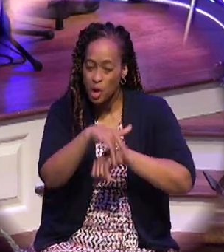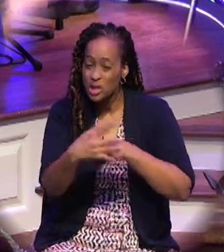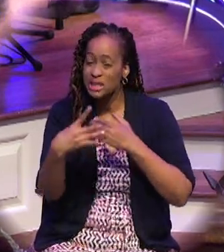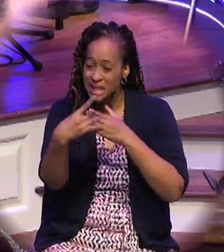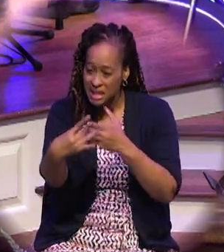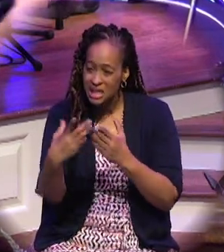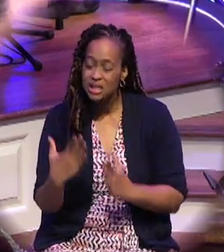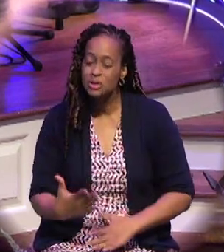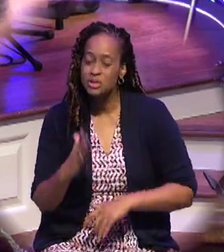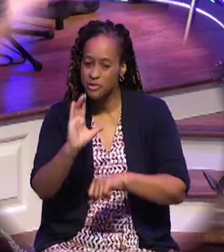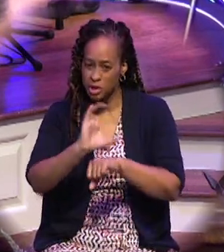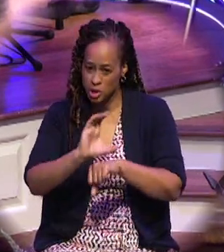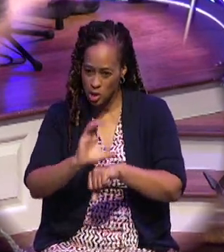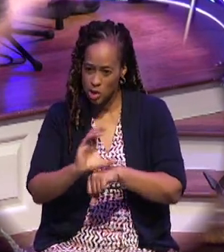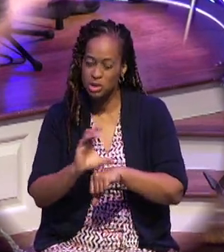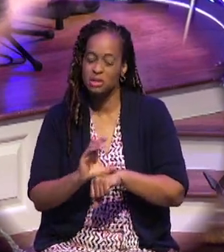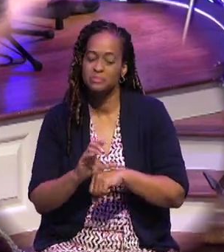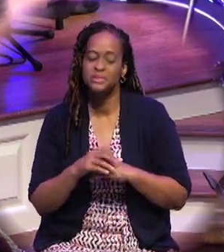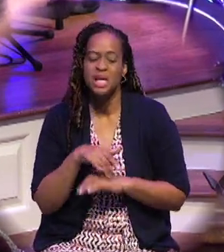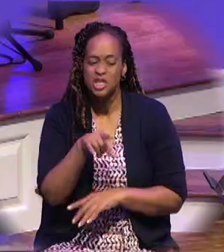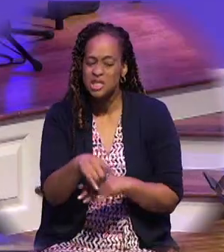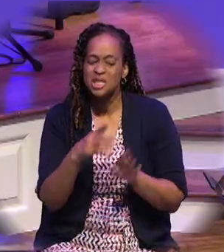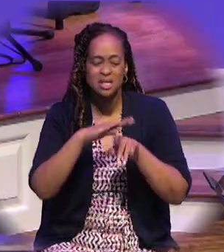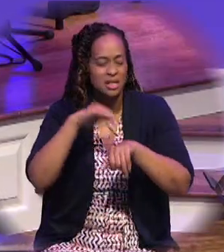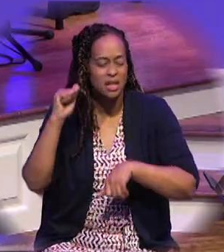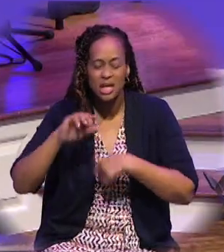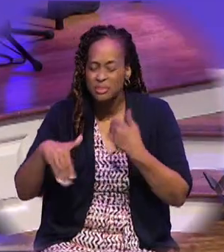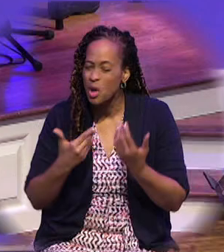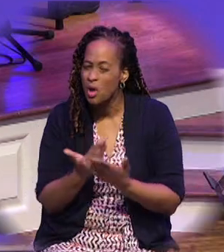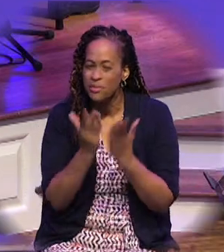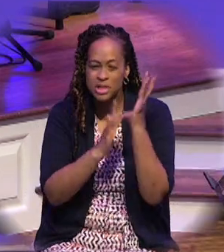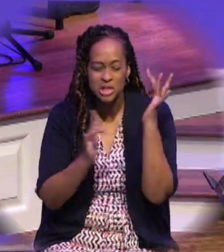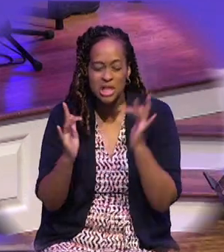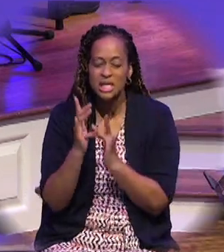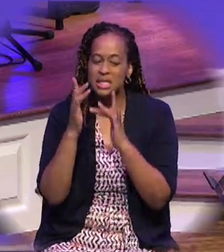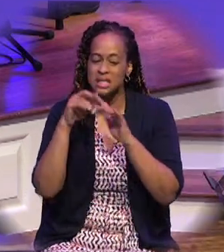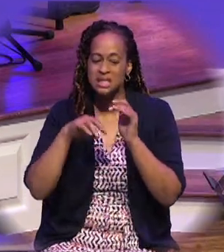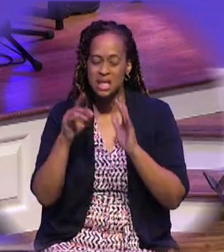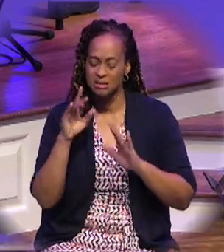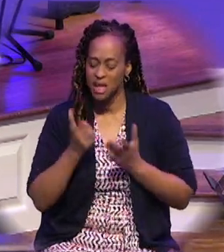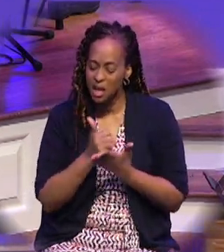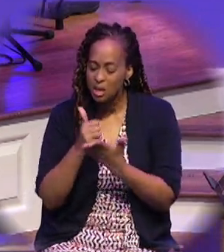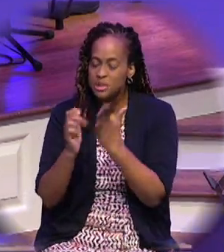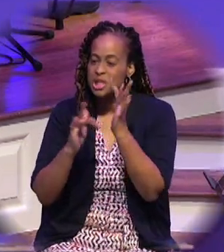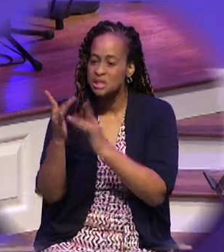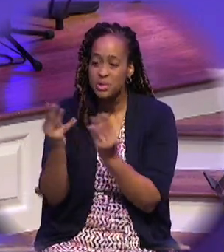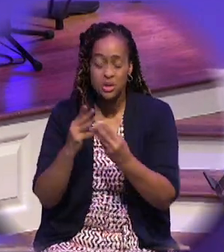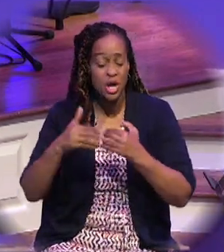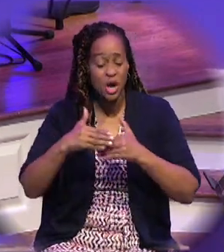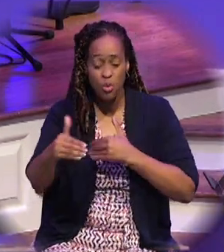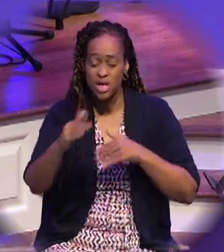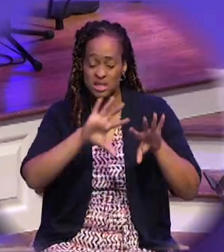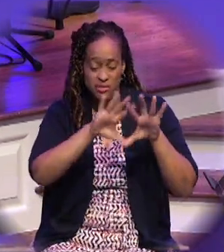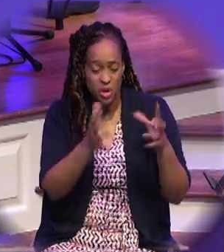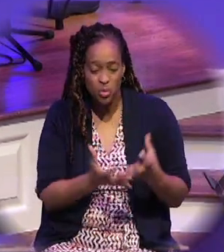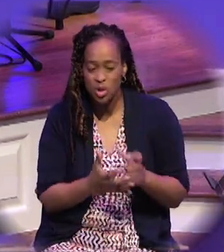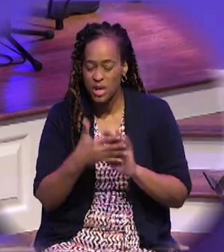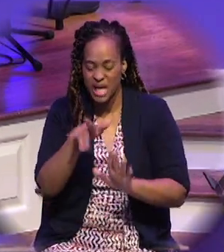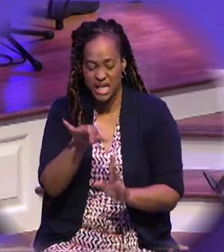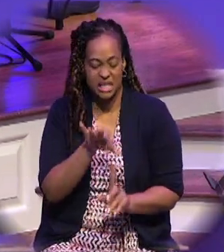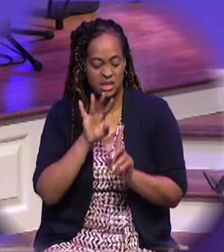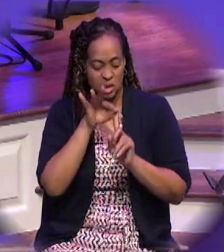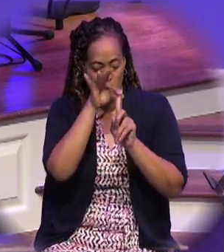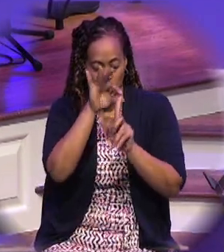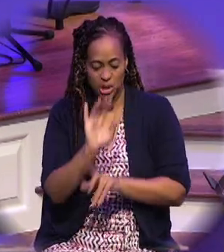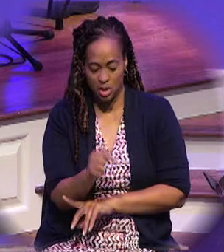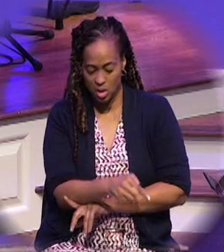leaders of the church, the gathered church. She played a prominent role in Jesus's ministry where the rest of the world had excluded her and